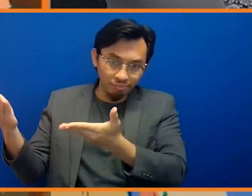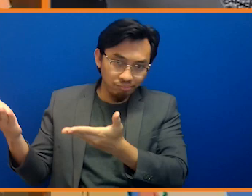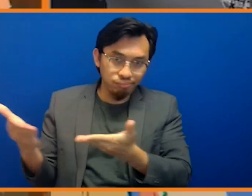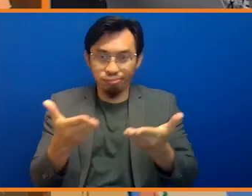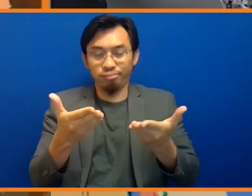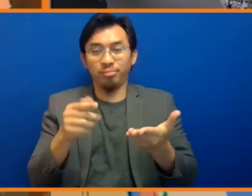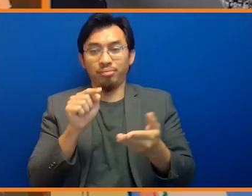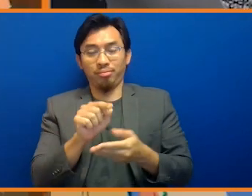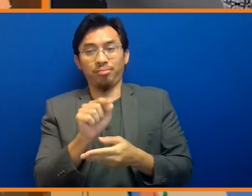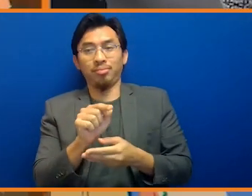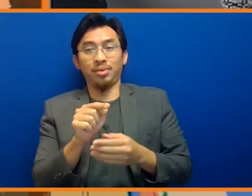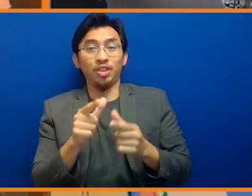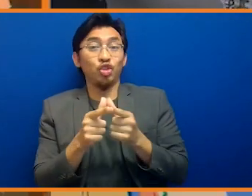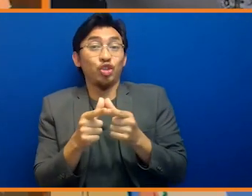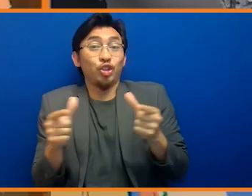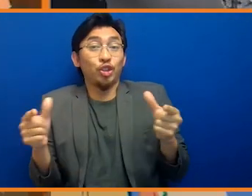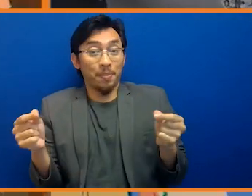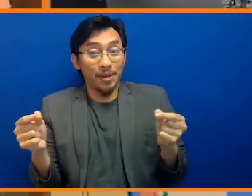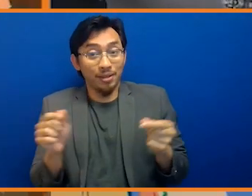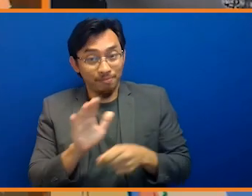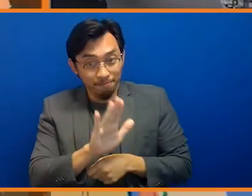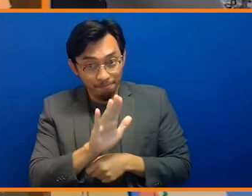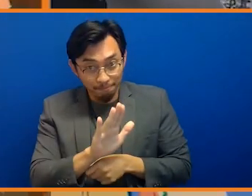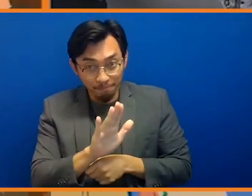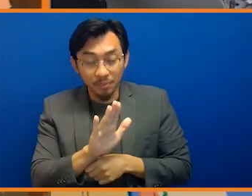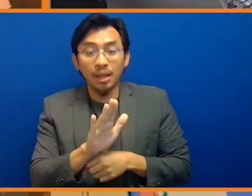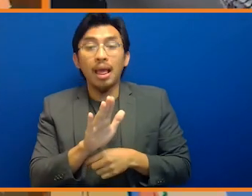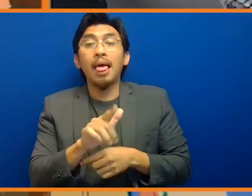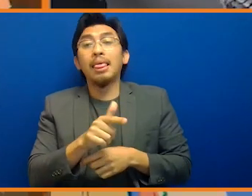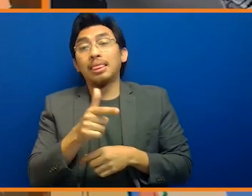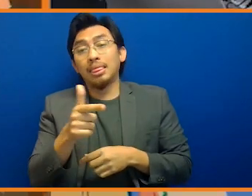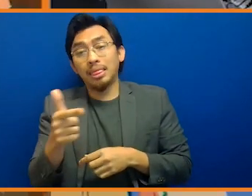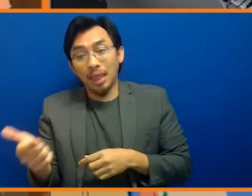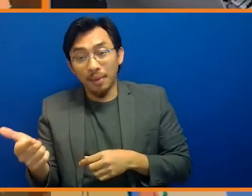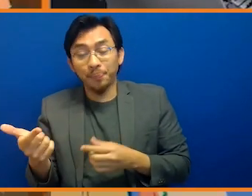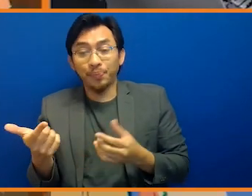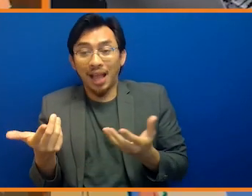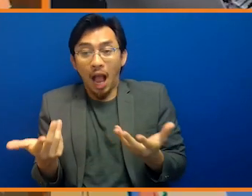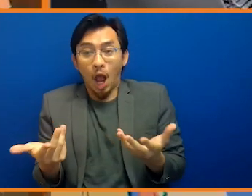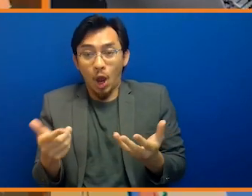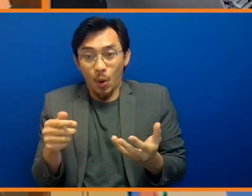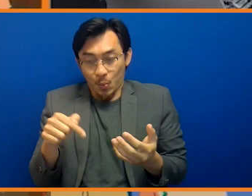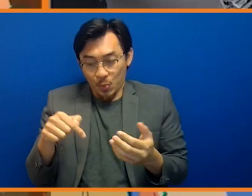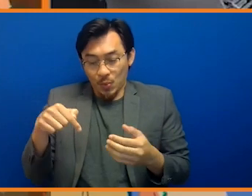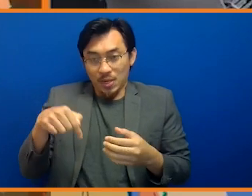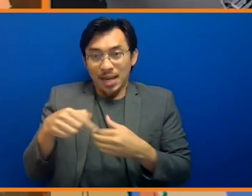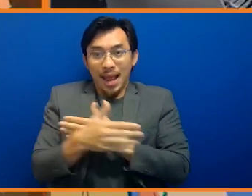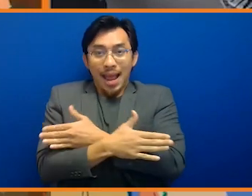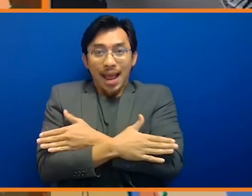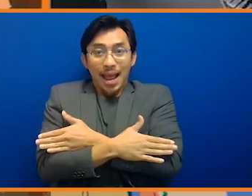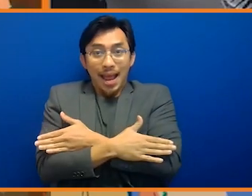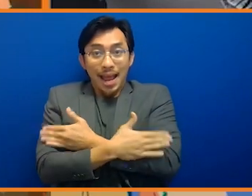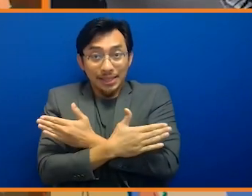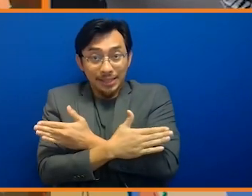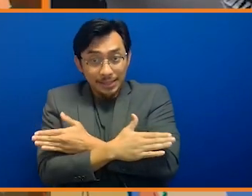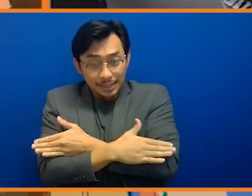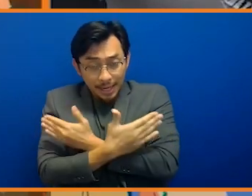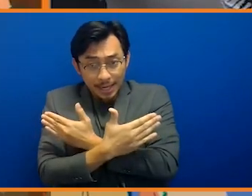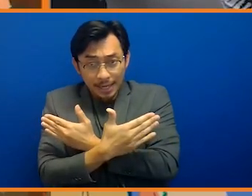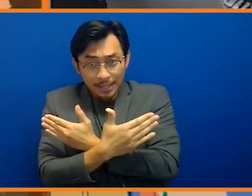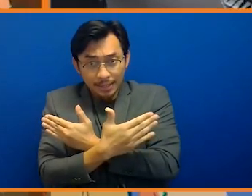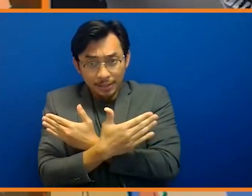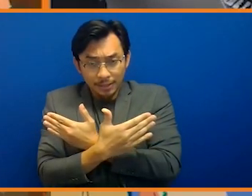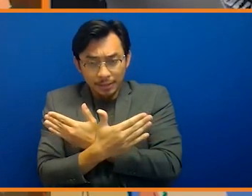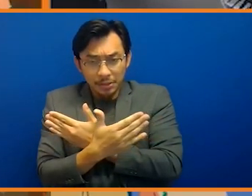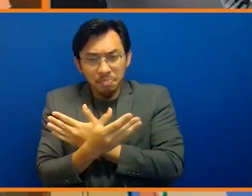to the community in Japan, and then how is it in Aceh. Then